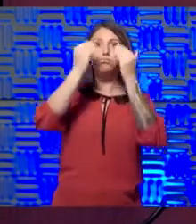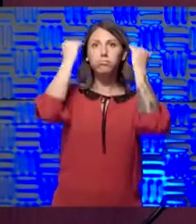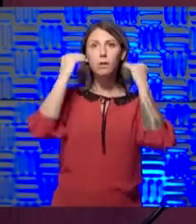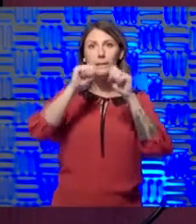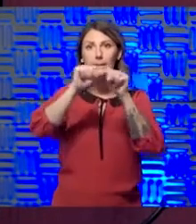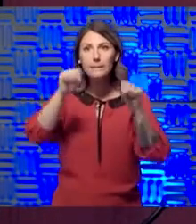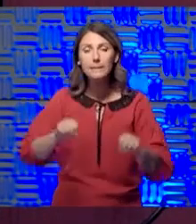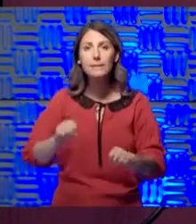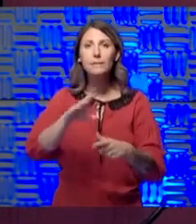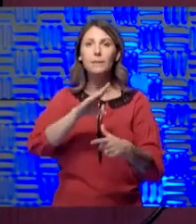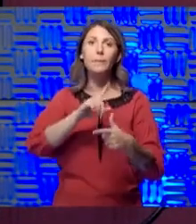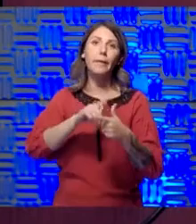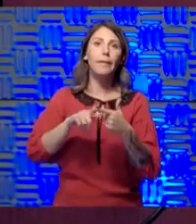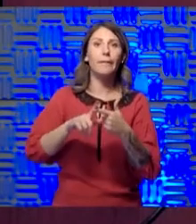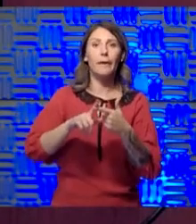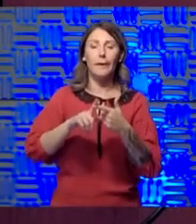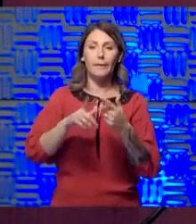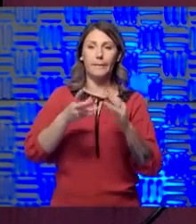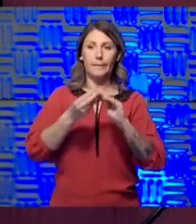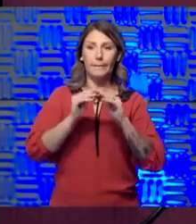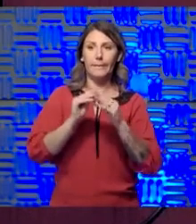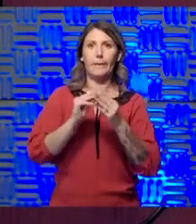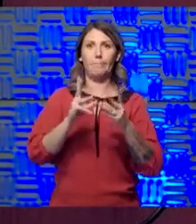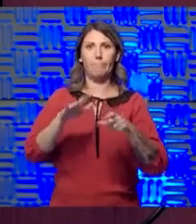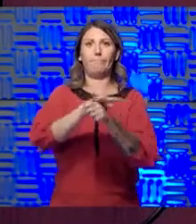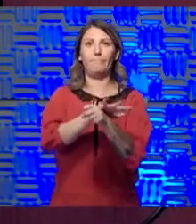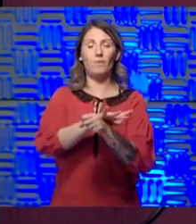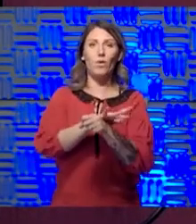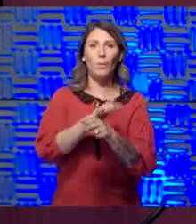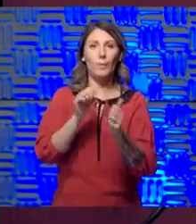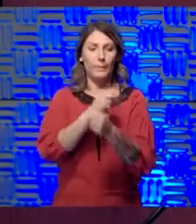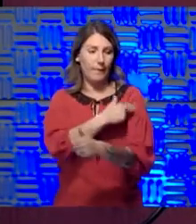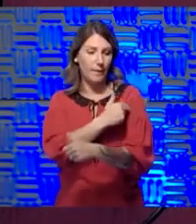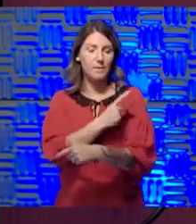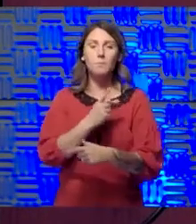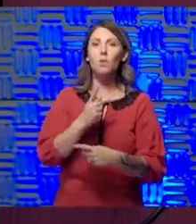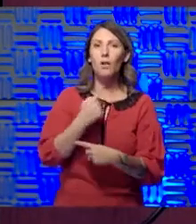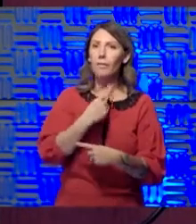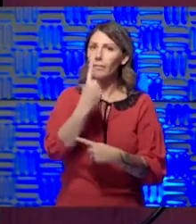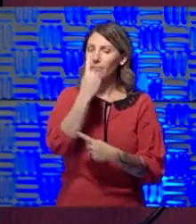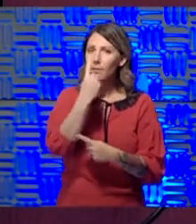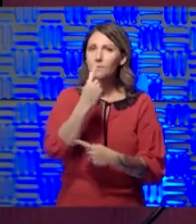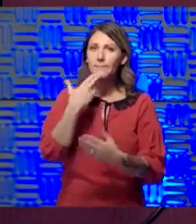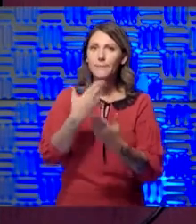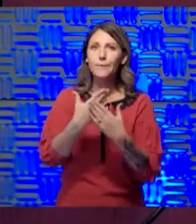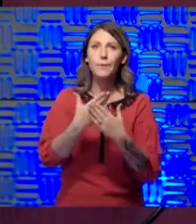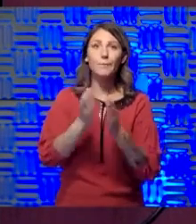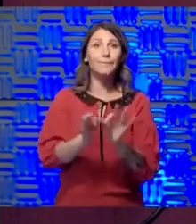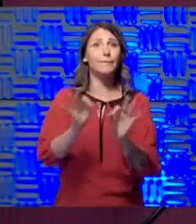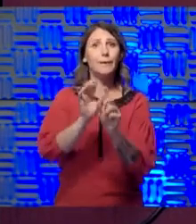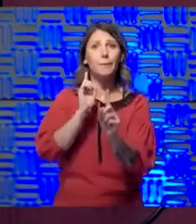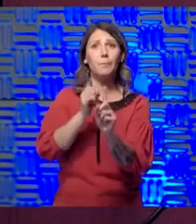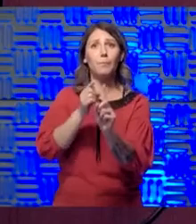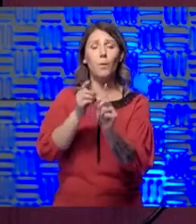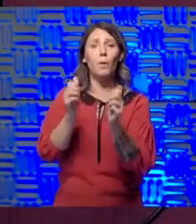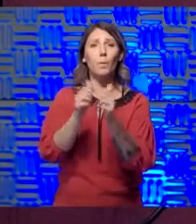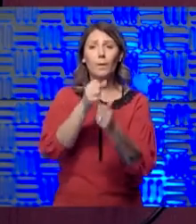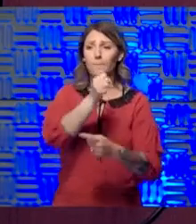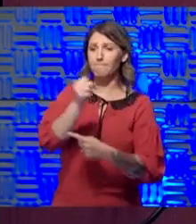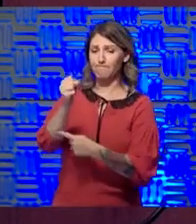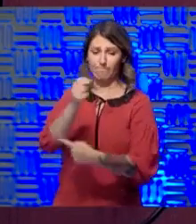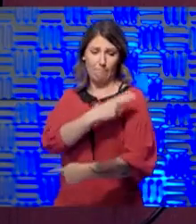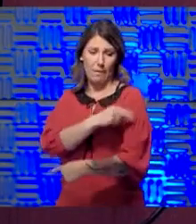and creates a capacity issue at hospitals. And I think that's a good thing. That was, again, one of the key points in instituting such